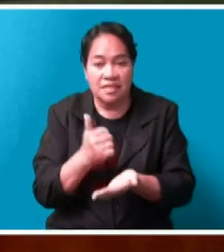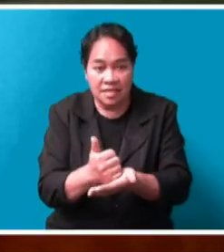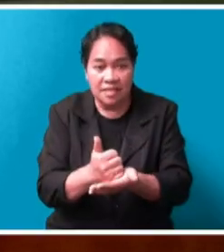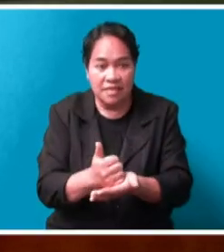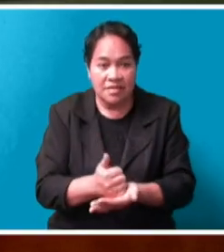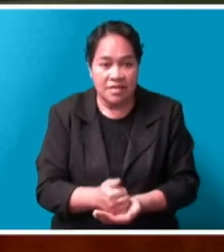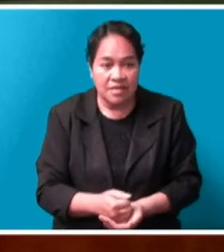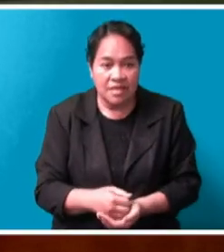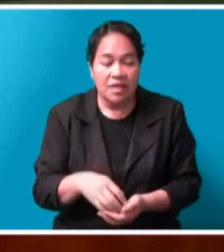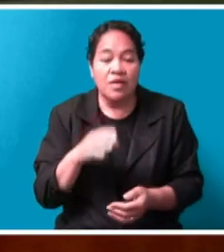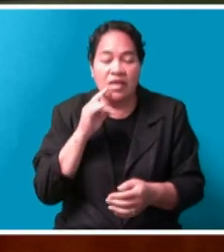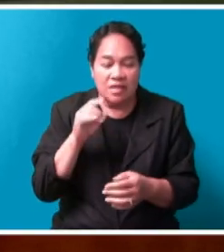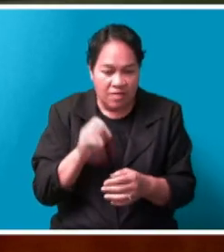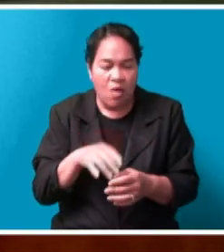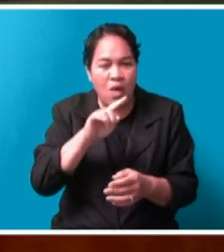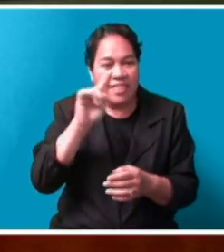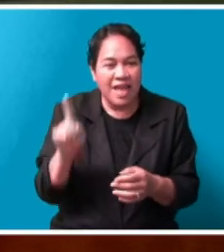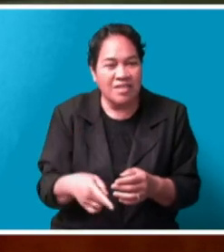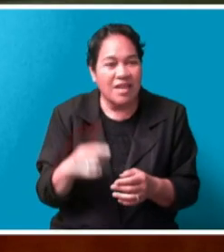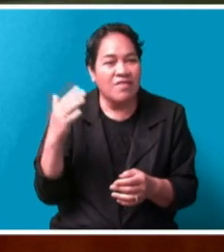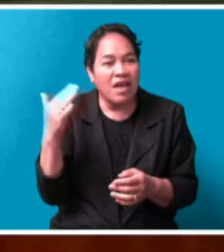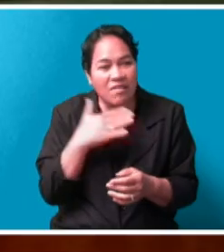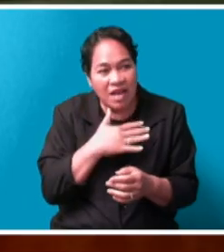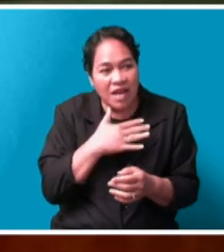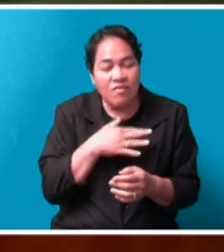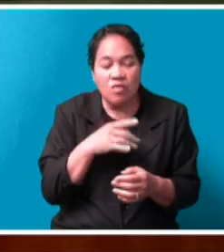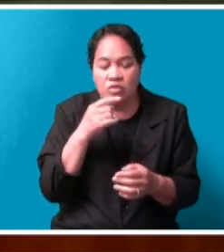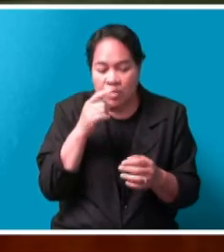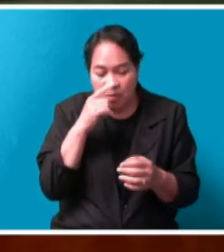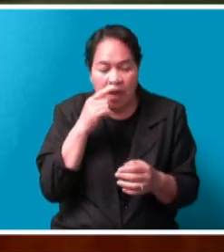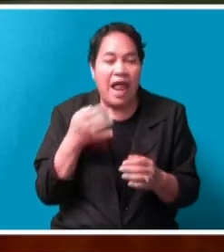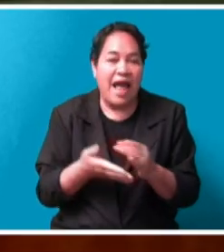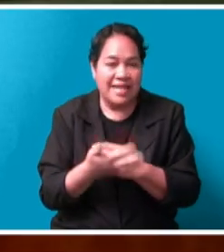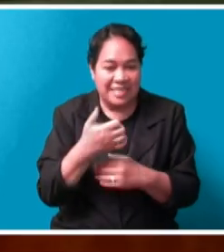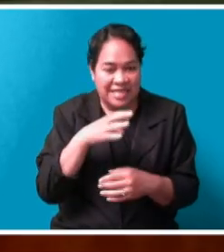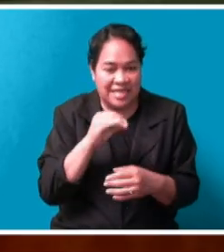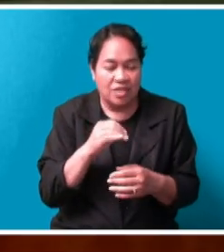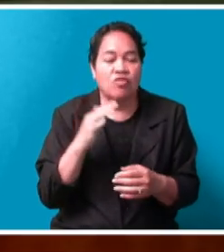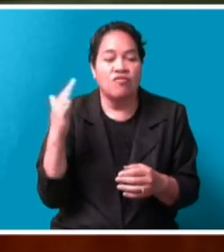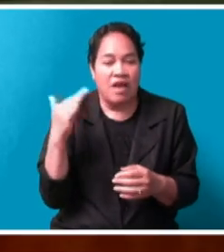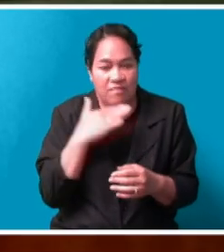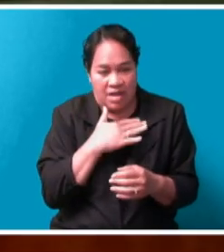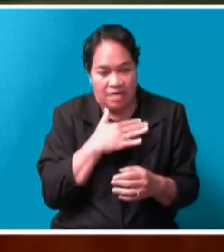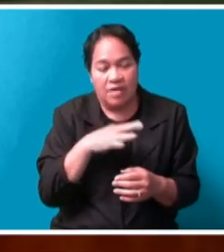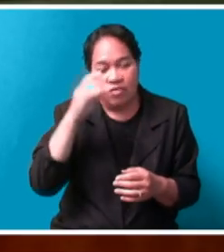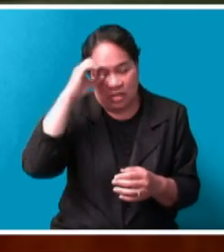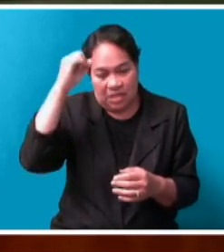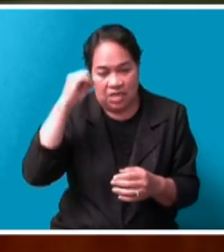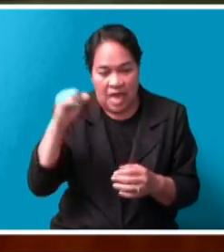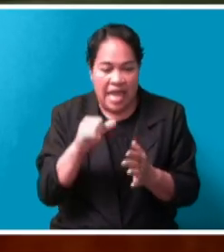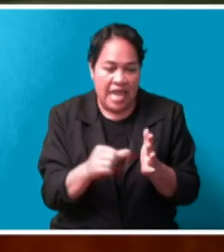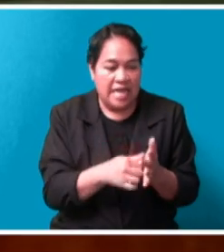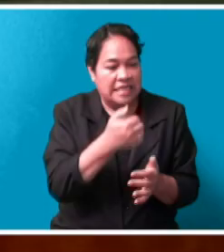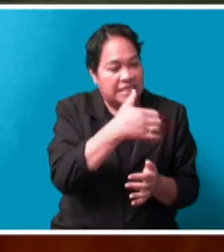which dropped drastically from $1,500 for those under 60 to only $500 for seniors aged between 60 and